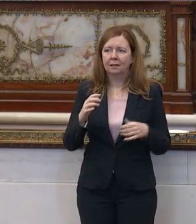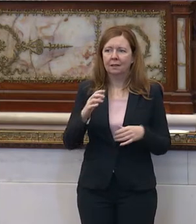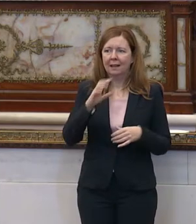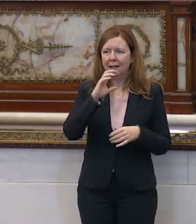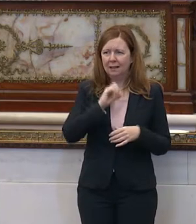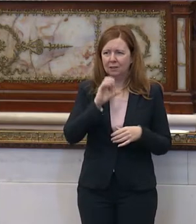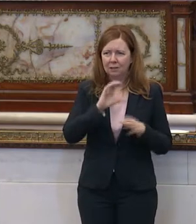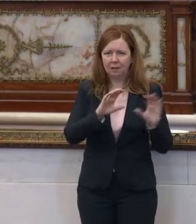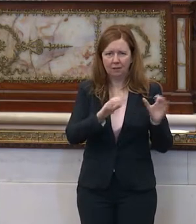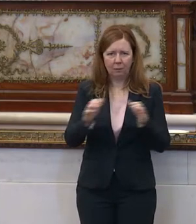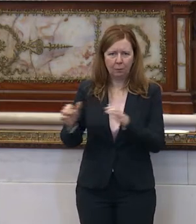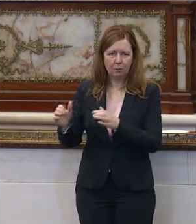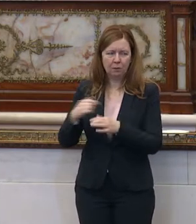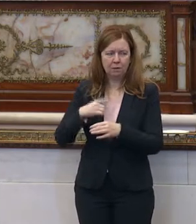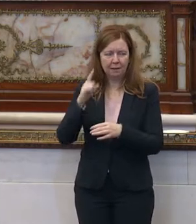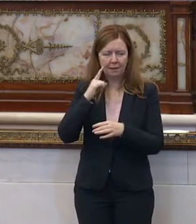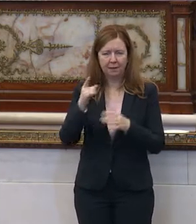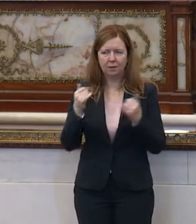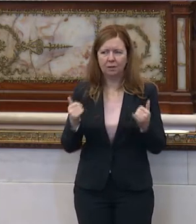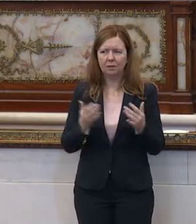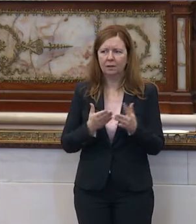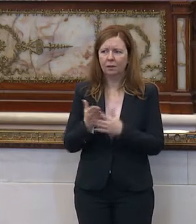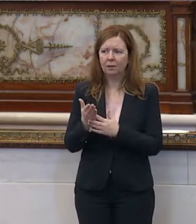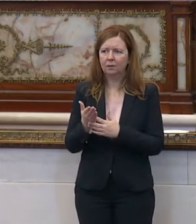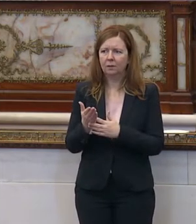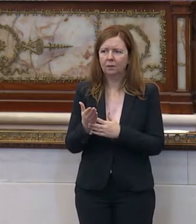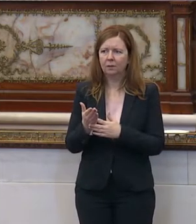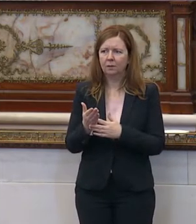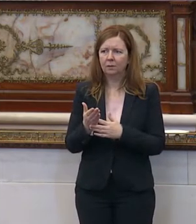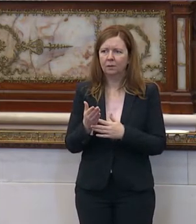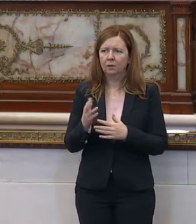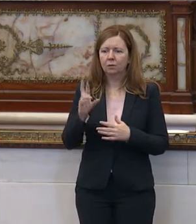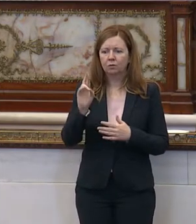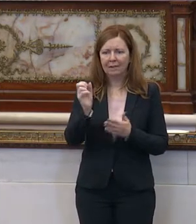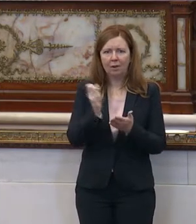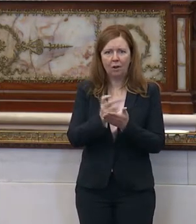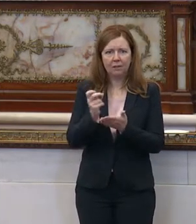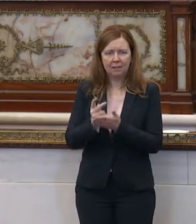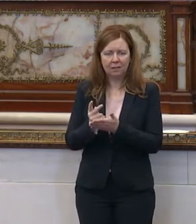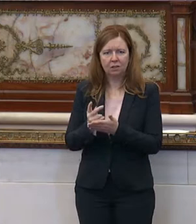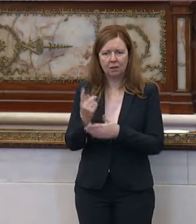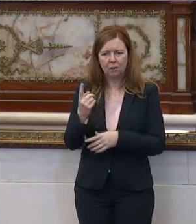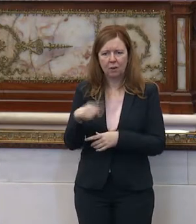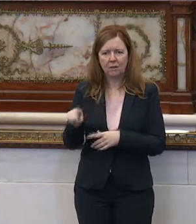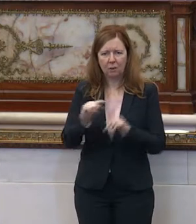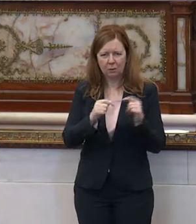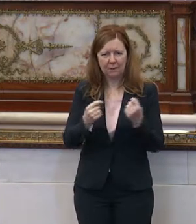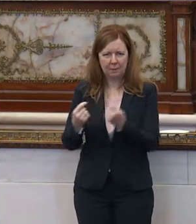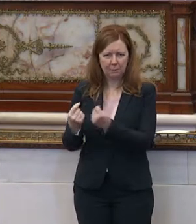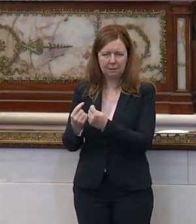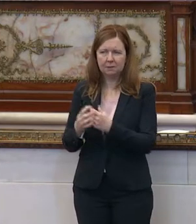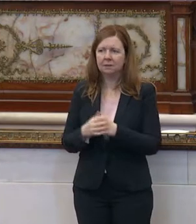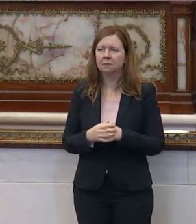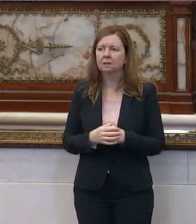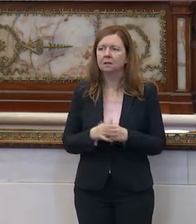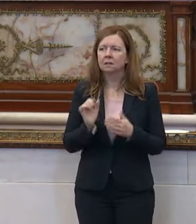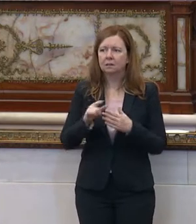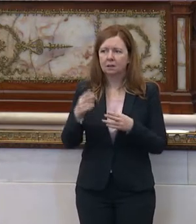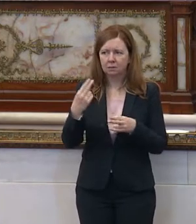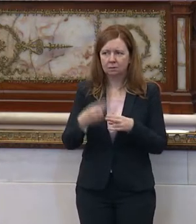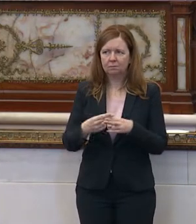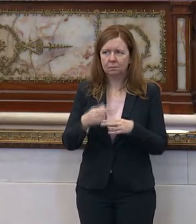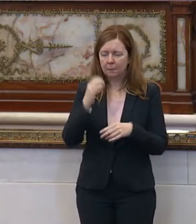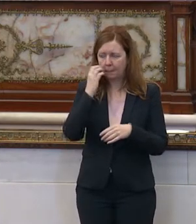pools? I believe you're currently going through reauthorization of one of those teams that you made